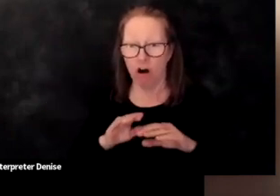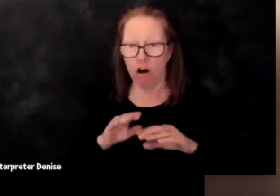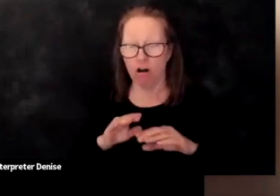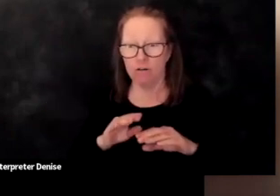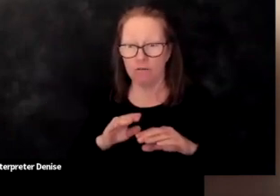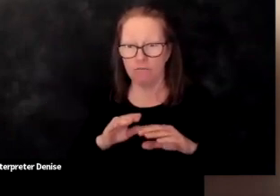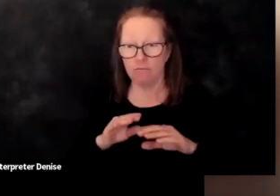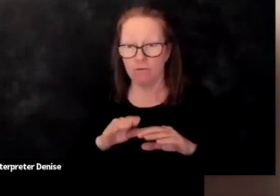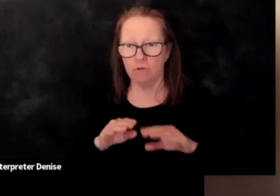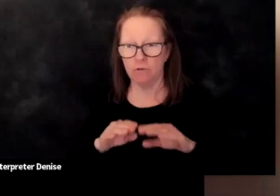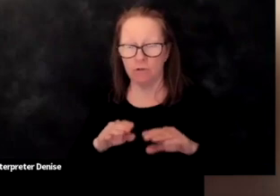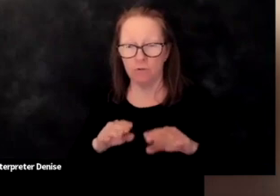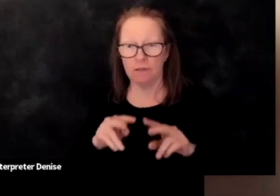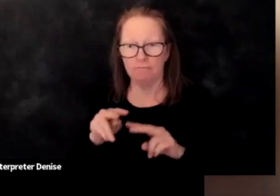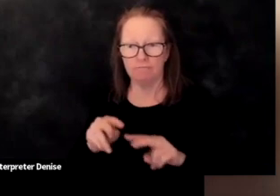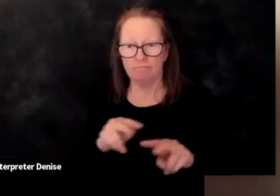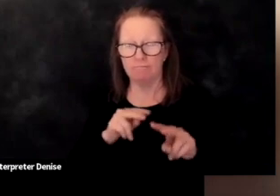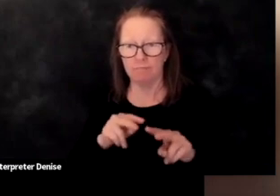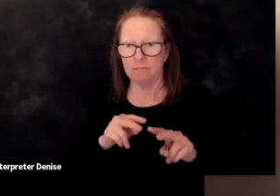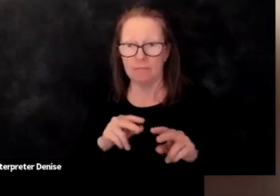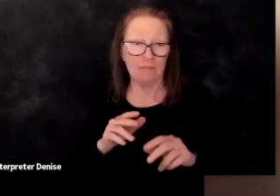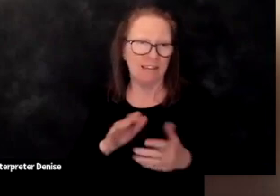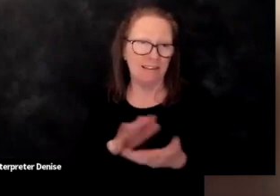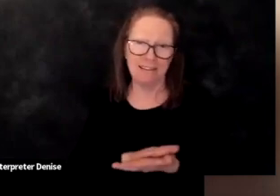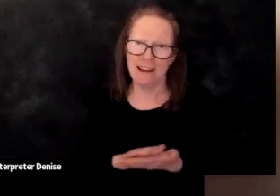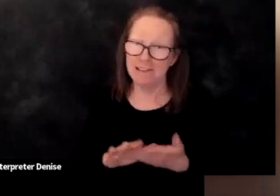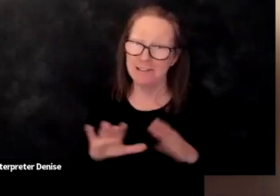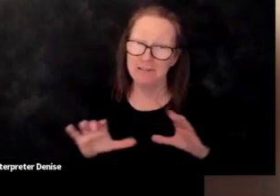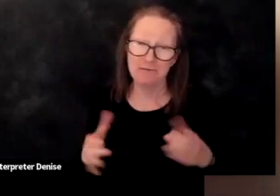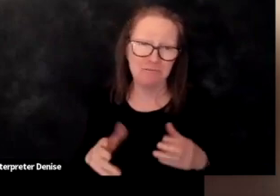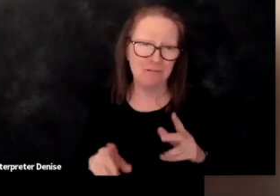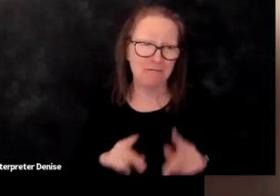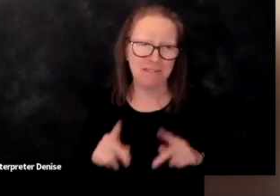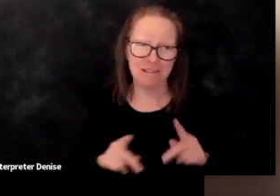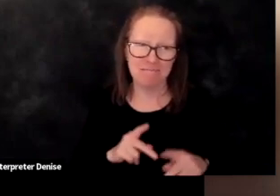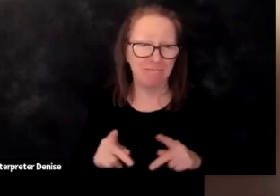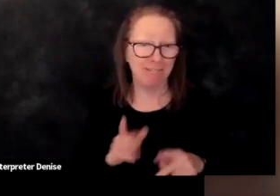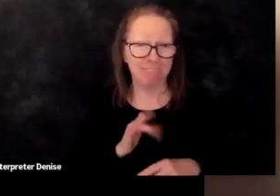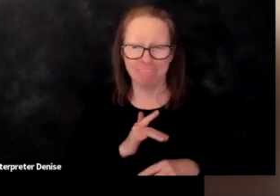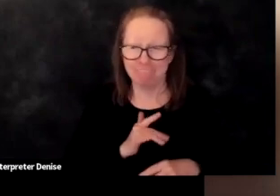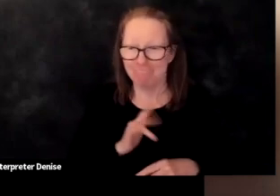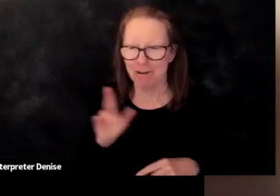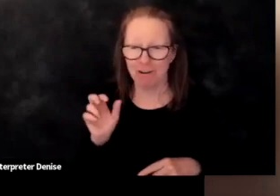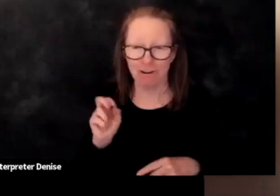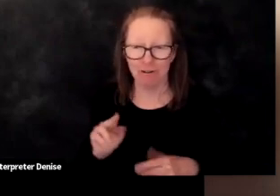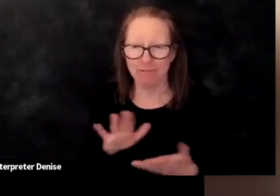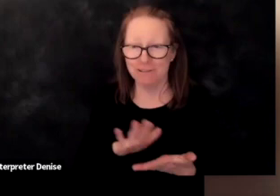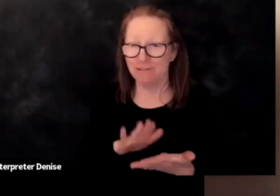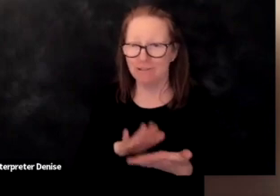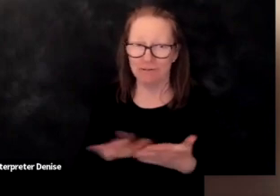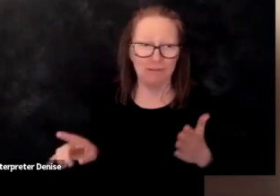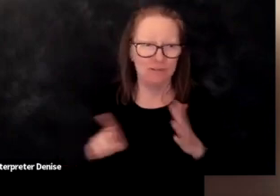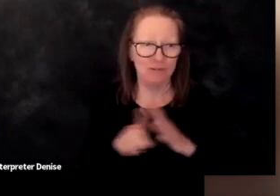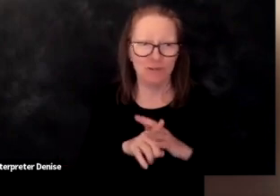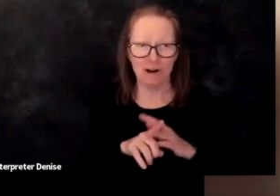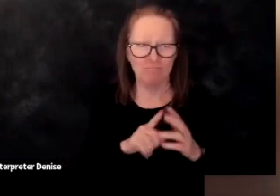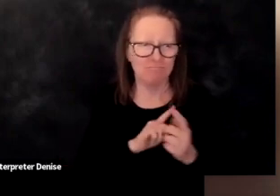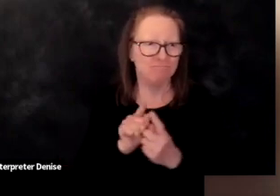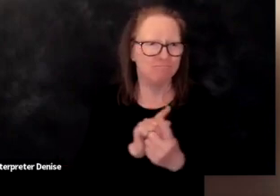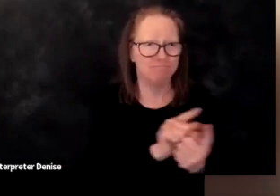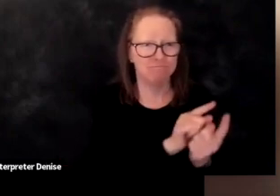CAS, number of our other urban pools. So door is open, pass the word along. Dan, we might want to